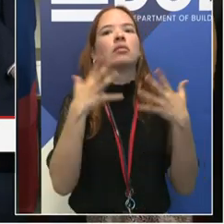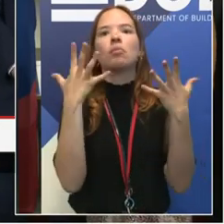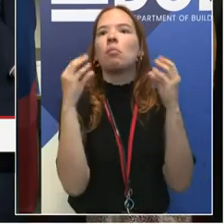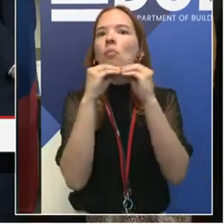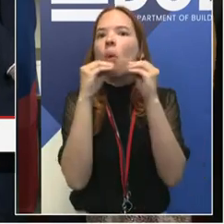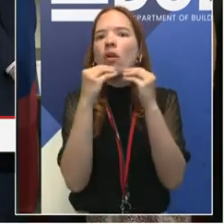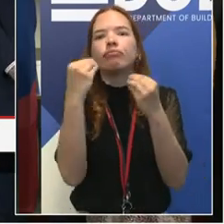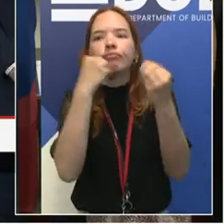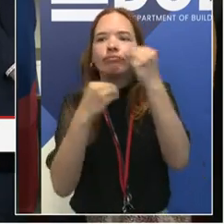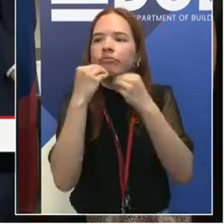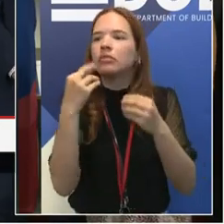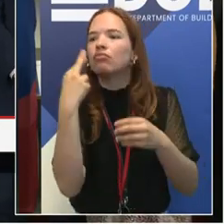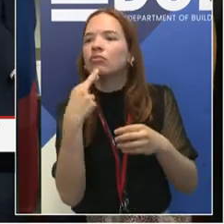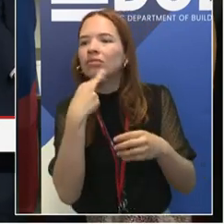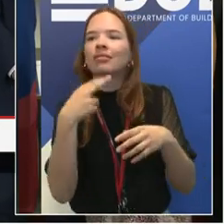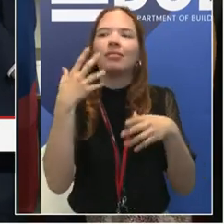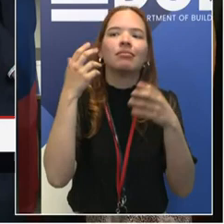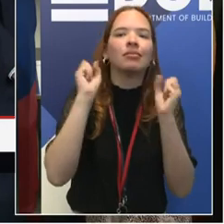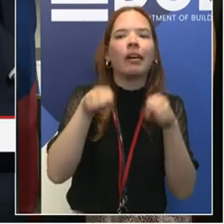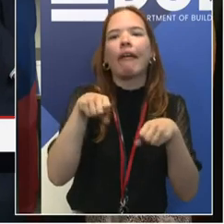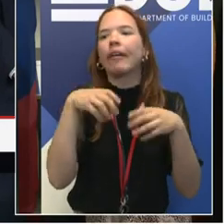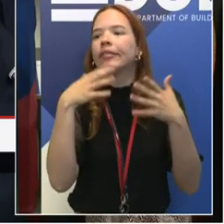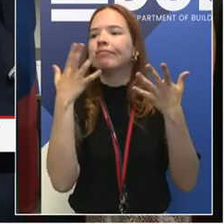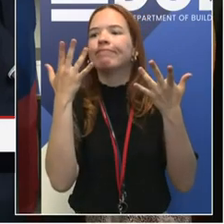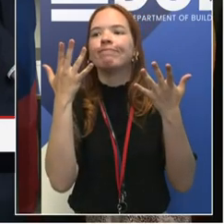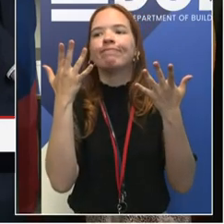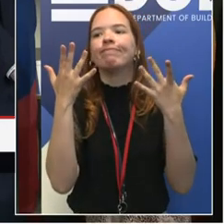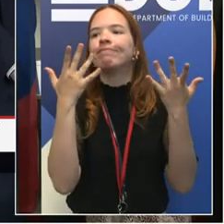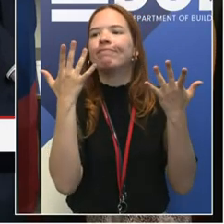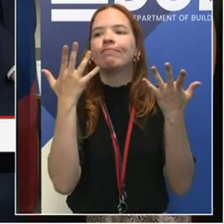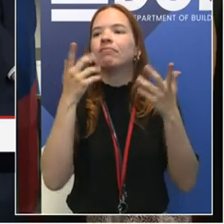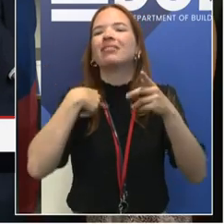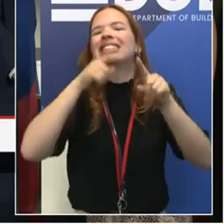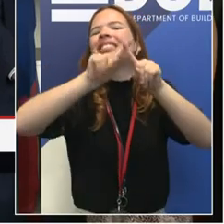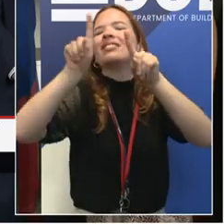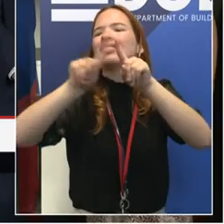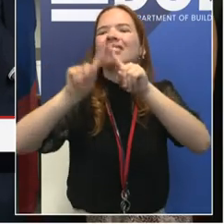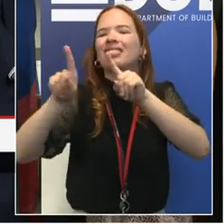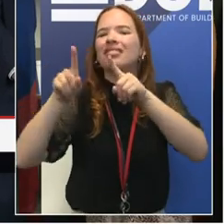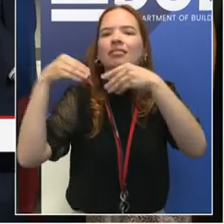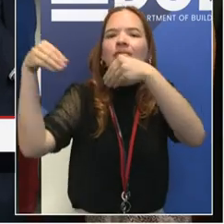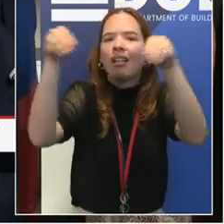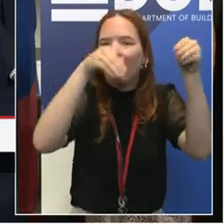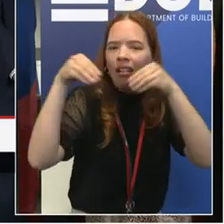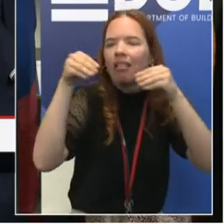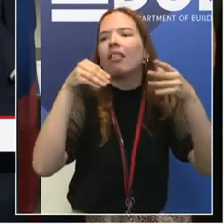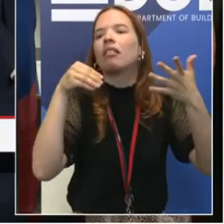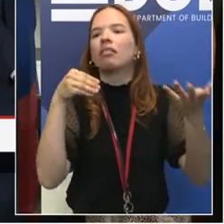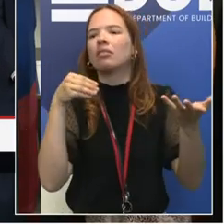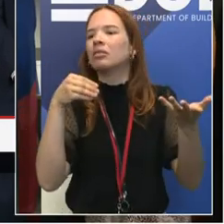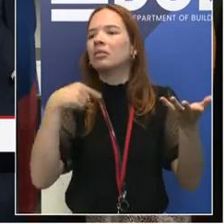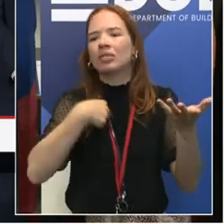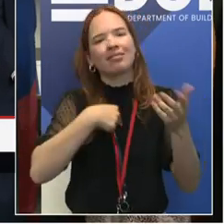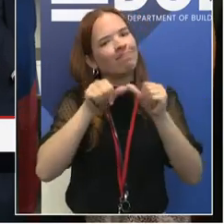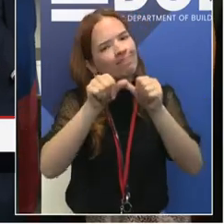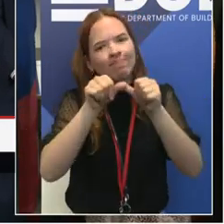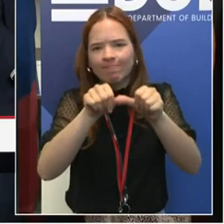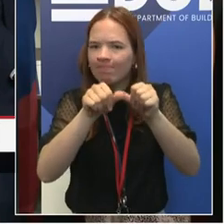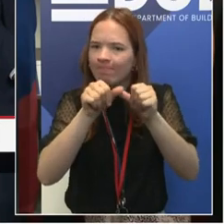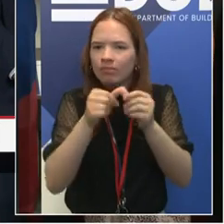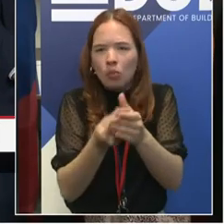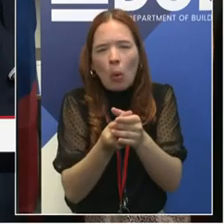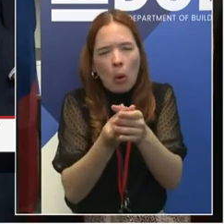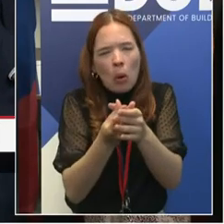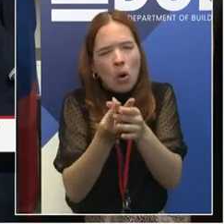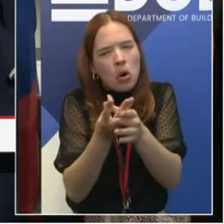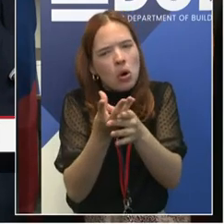neighborhood destinations for retail. So we will continue to do that work. So I invite you to continue to